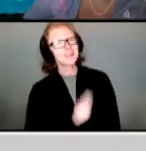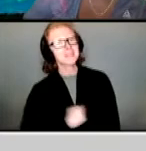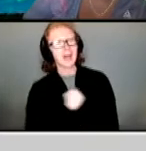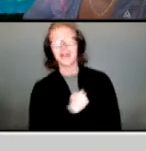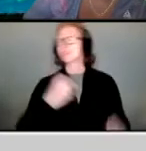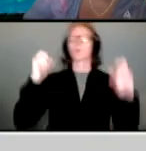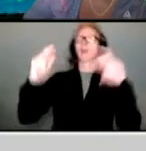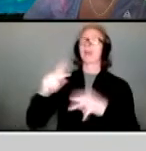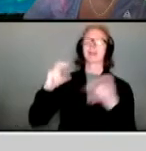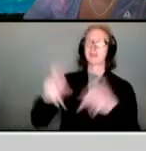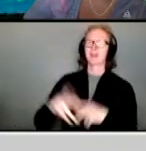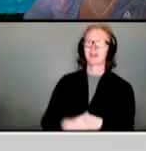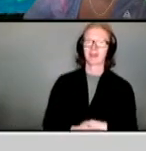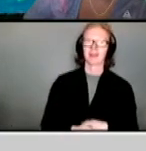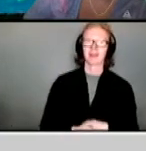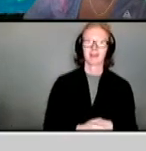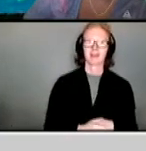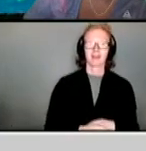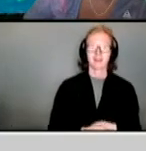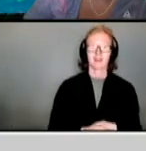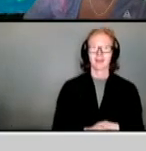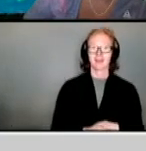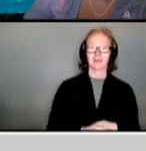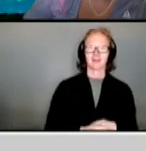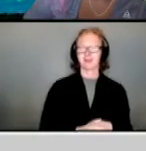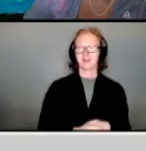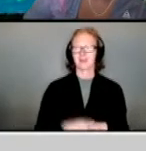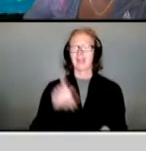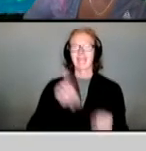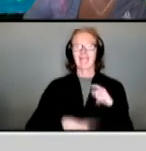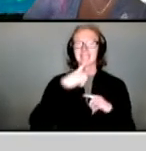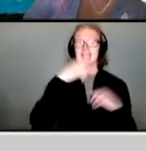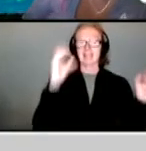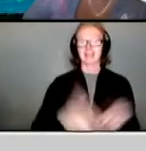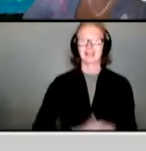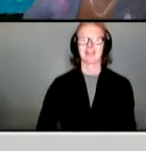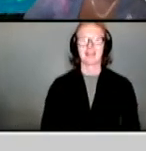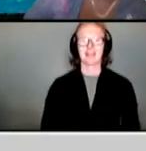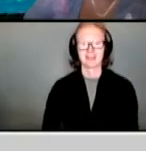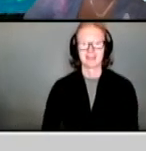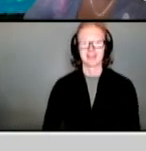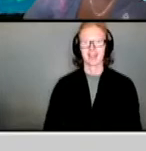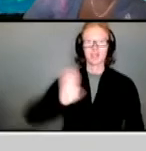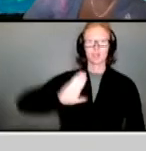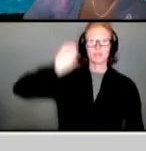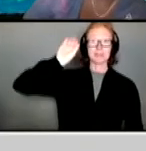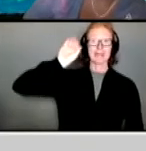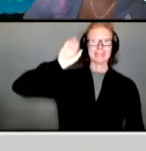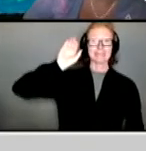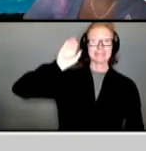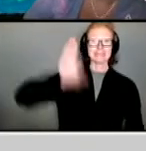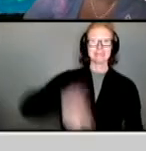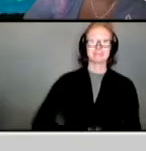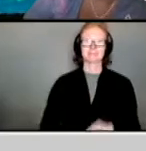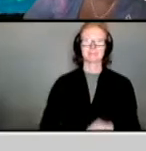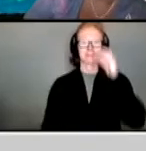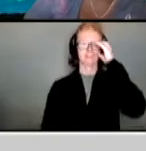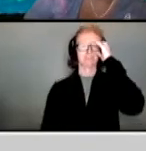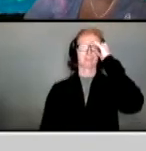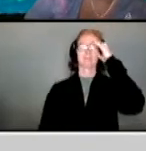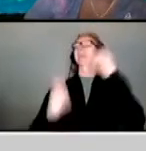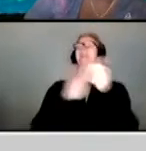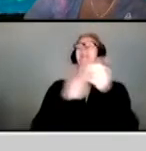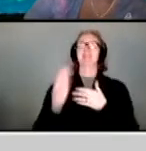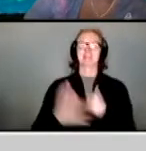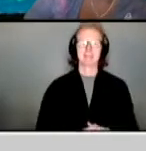okay. It doesn't give me an option to say anything. So all I could do is raise my hand. But the